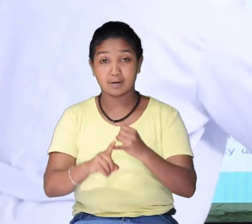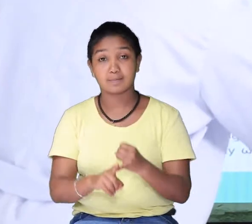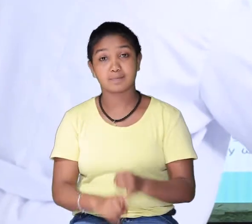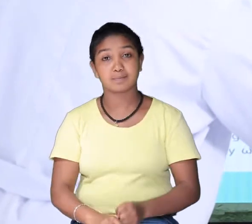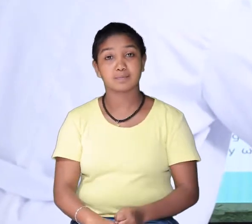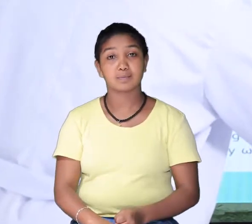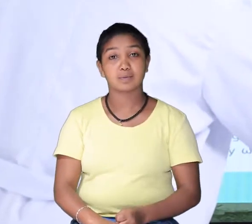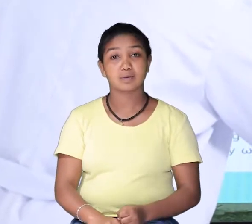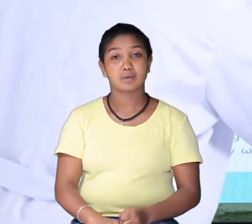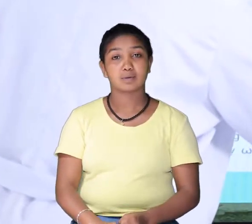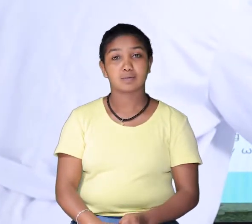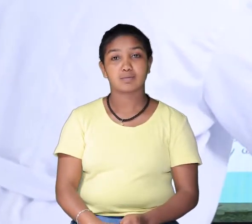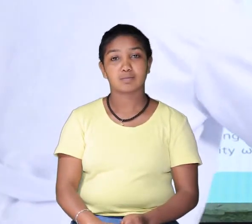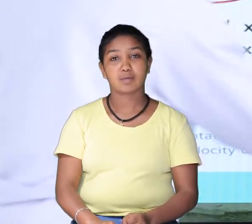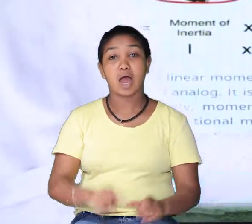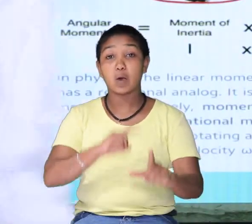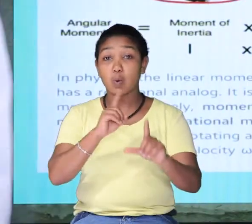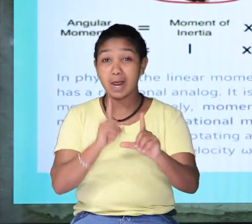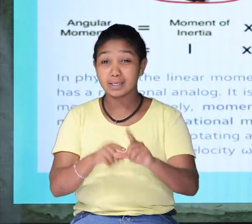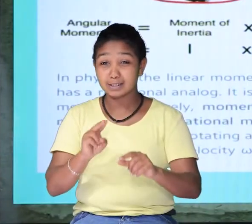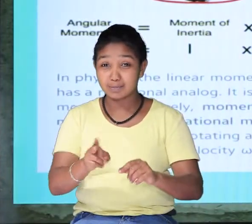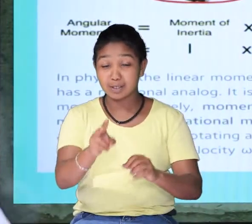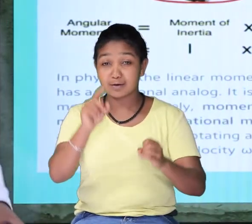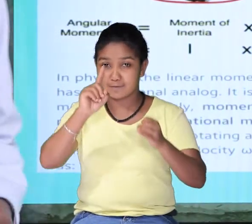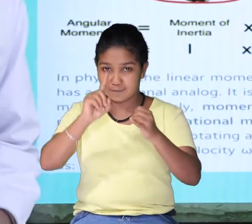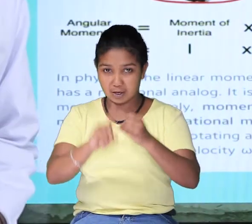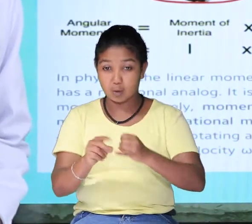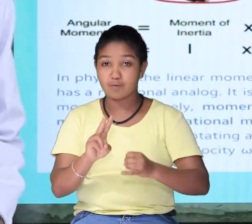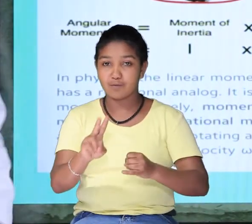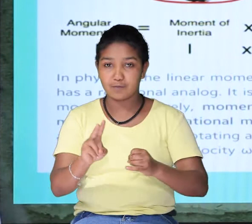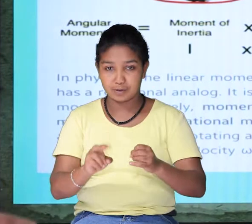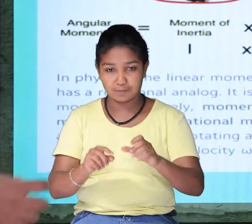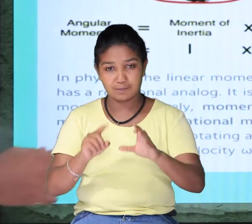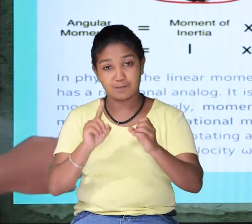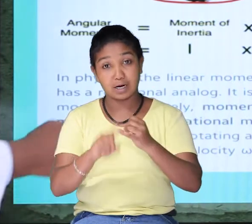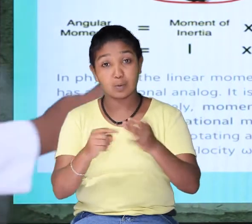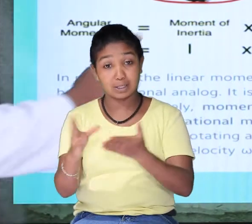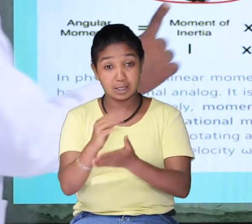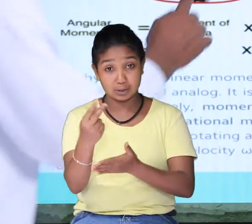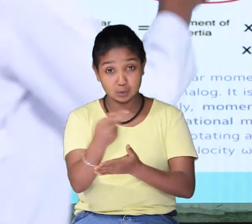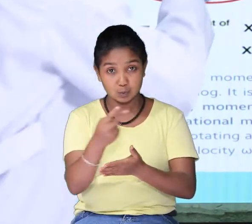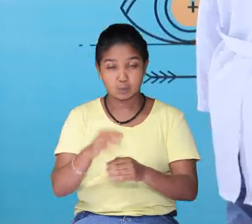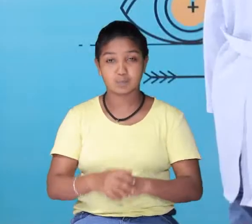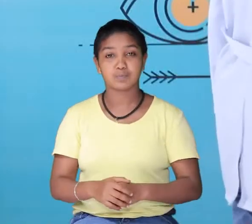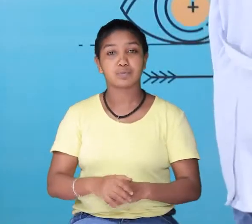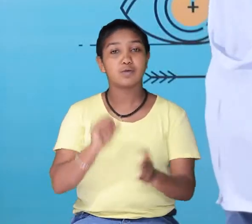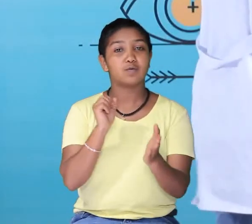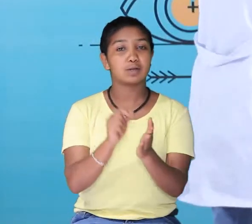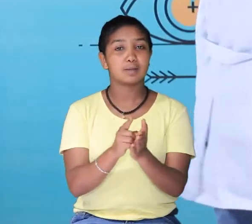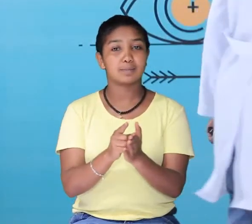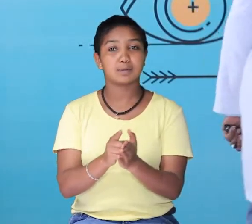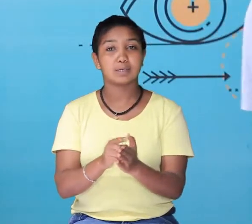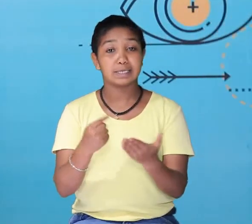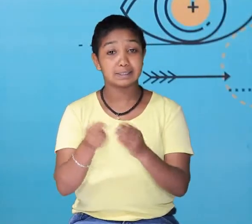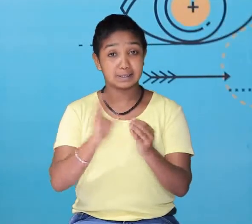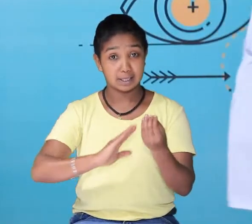final, angular speed final, or angular velocity final. So when you take these two, for example,